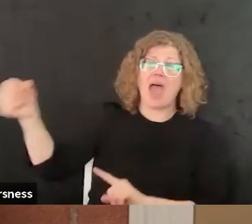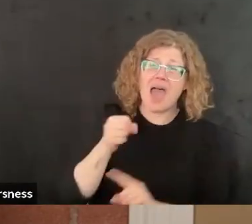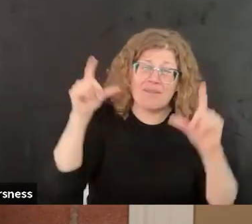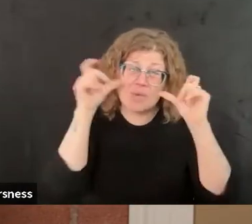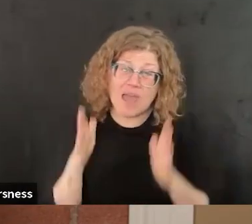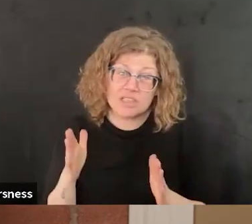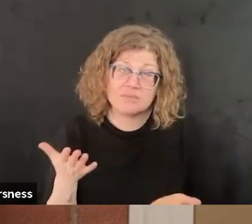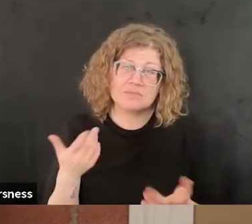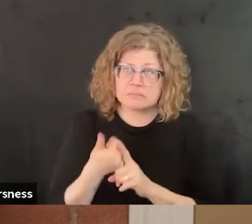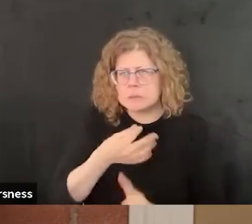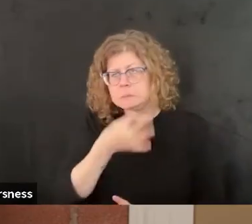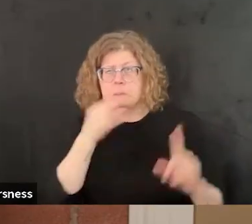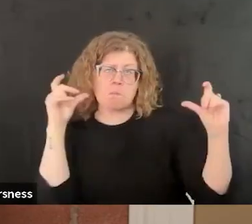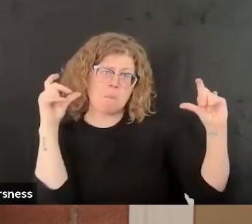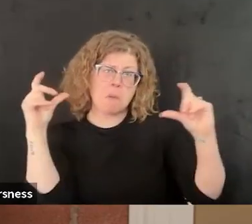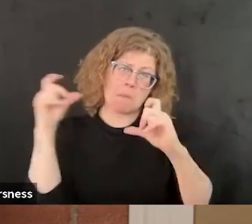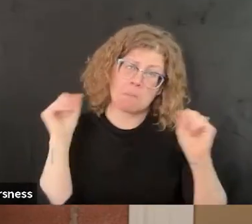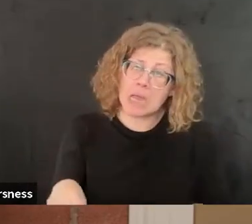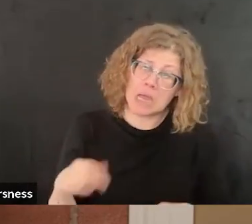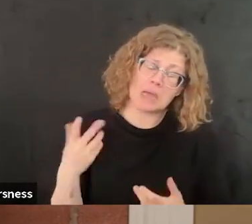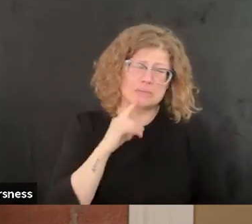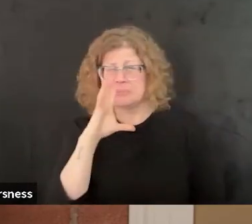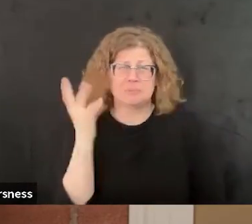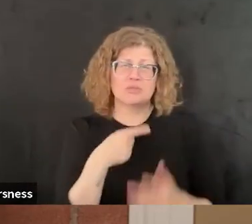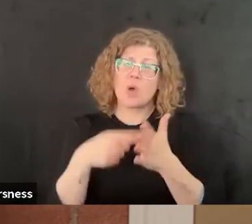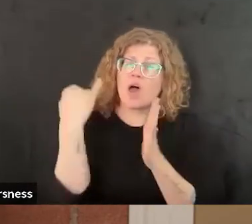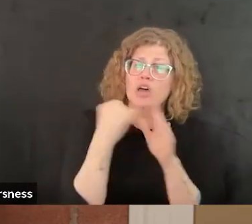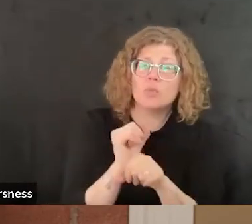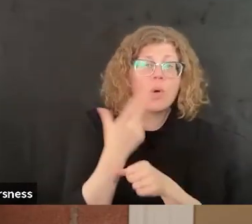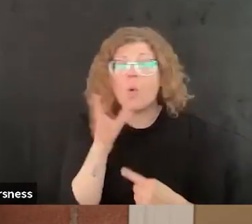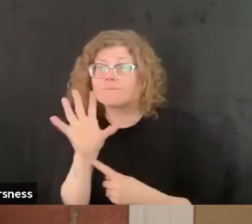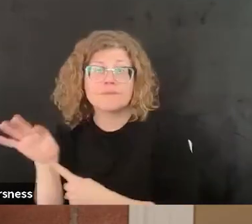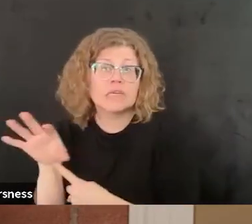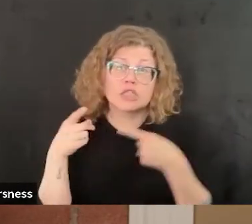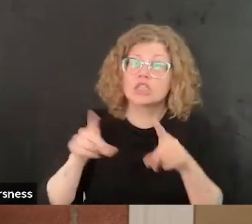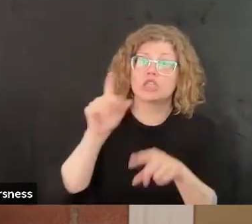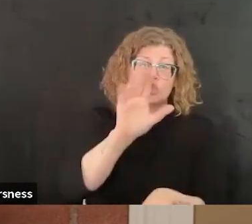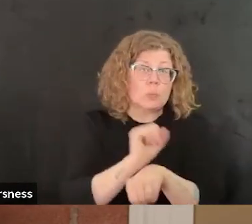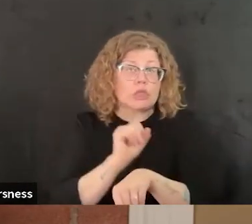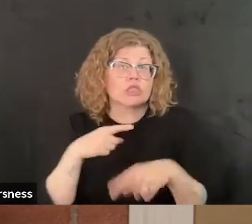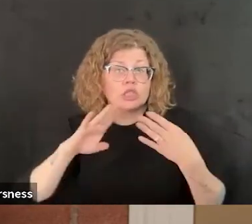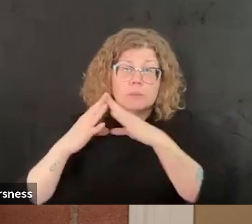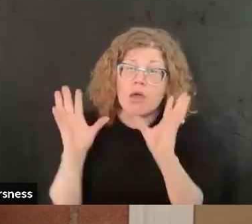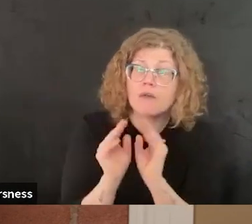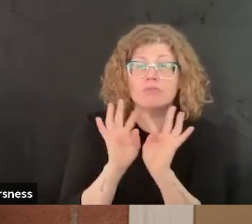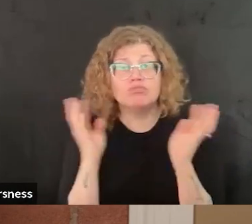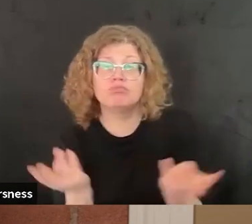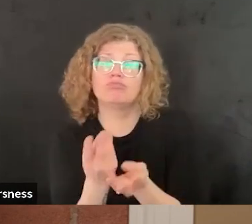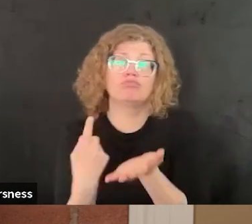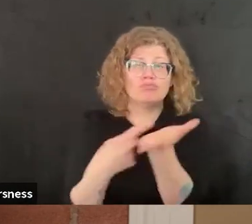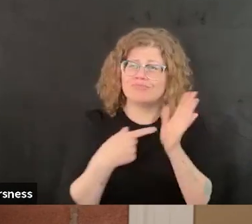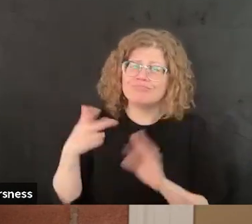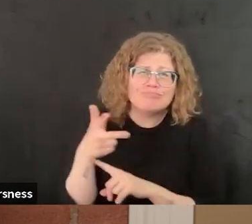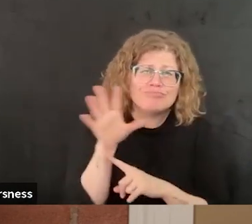a photographer who's really good and who shows off the work in the best way possible. Maybe you want a video of the public engagement and how you worked with